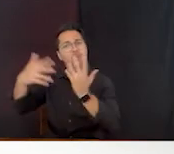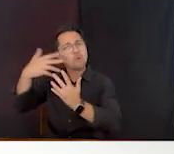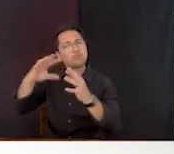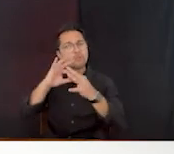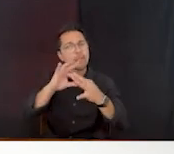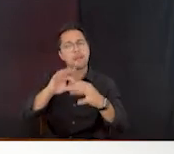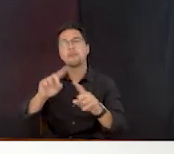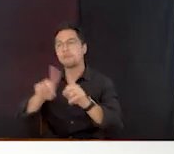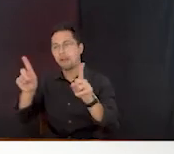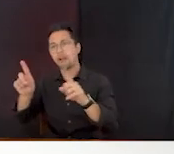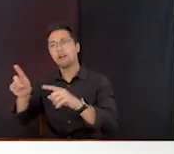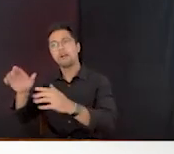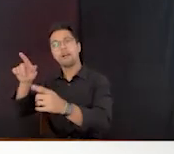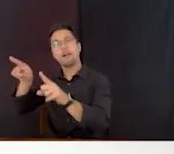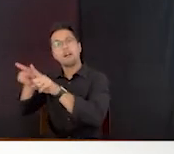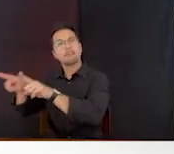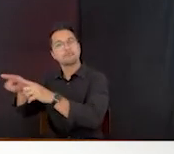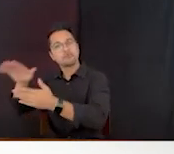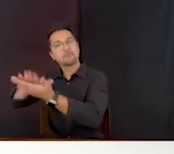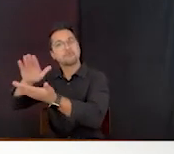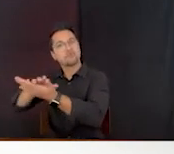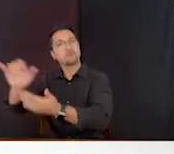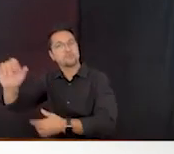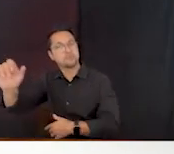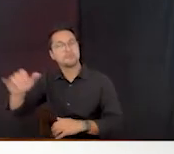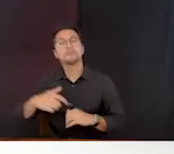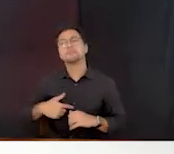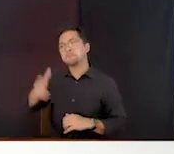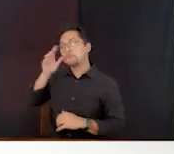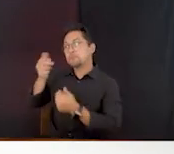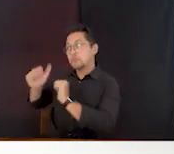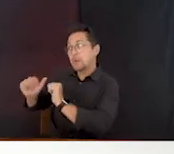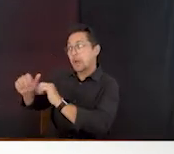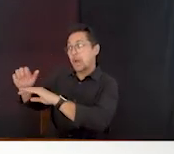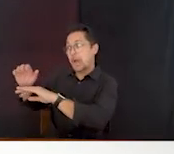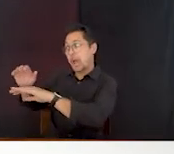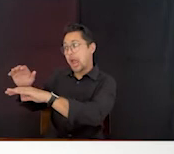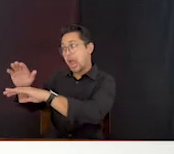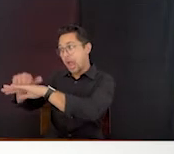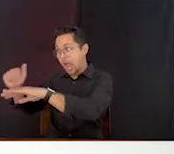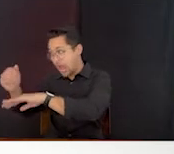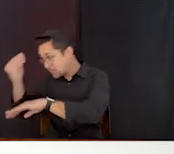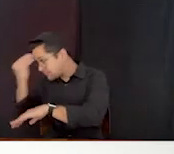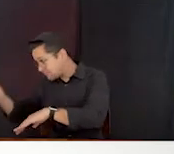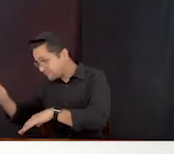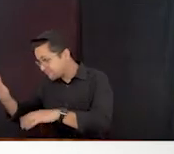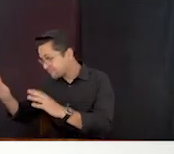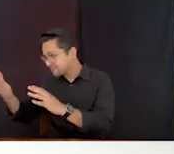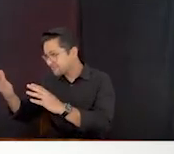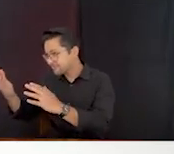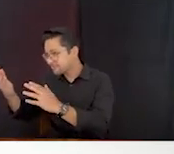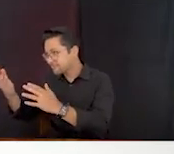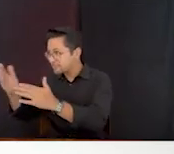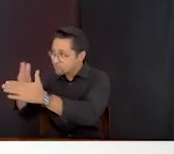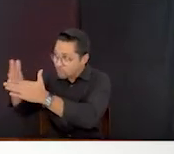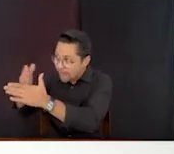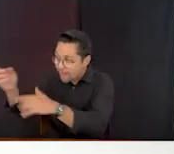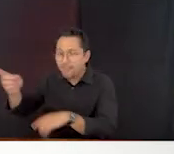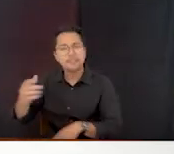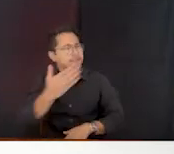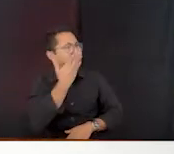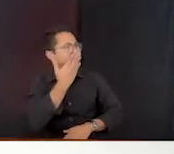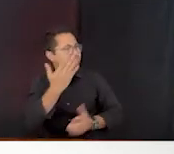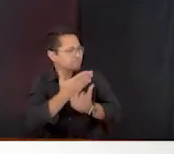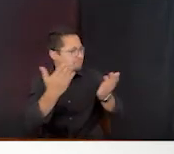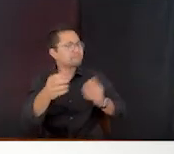also academic as well. So I'm gonna try and get her to give us some info. Thank you so